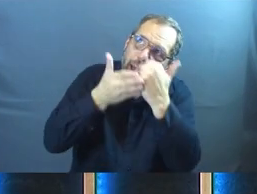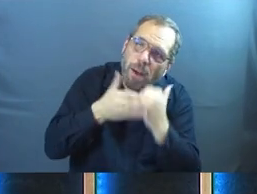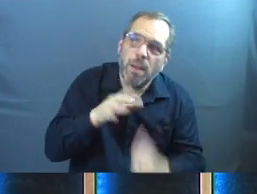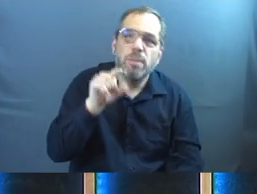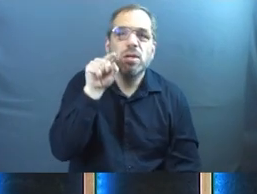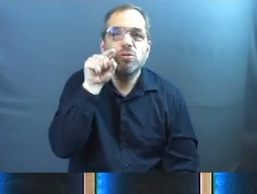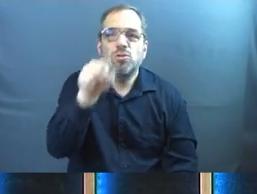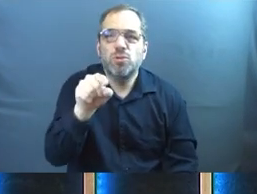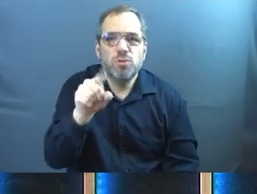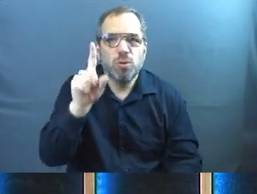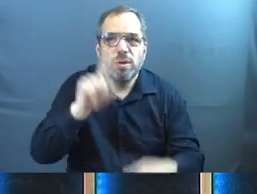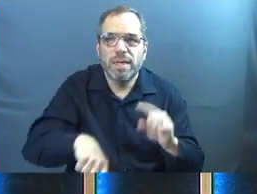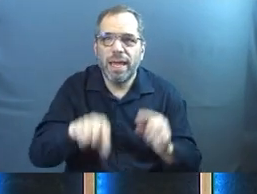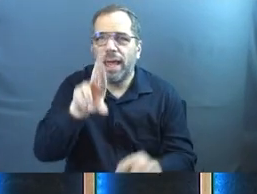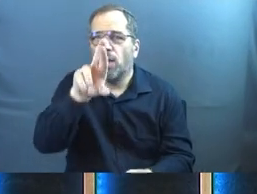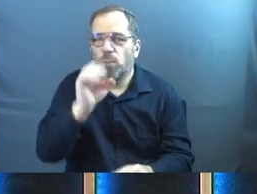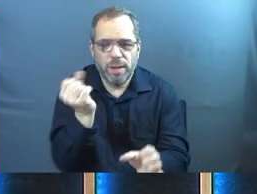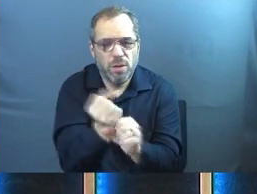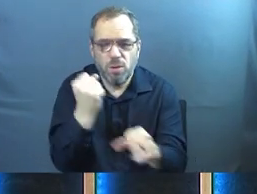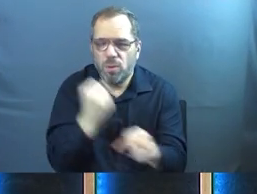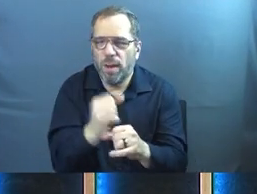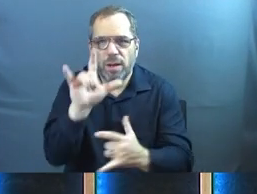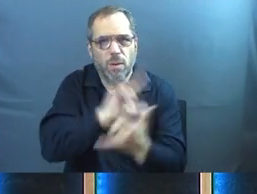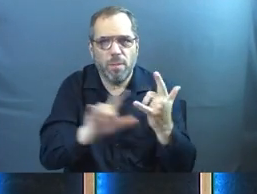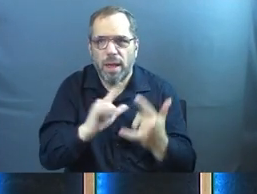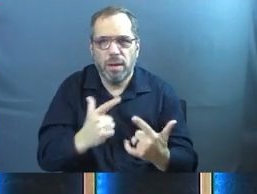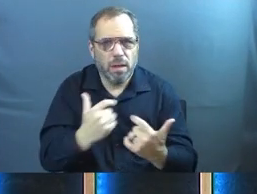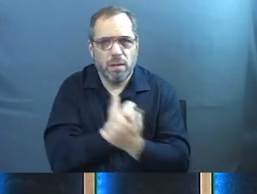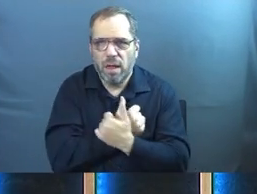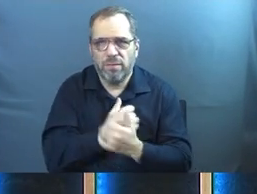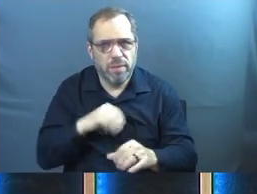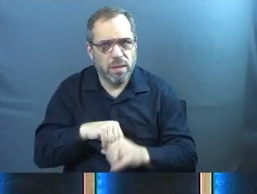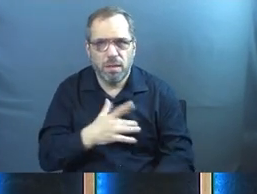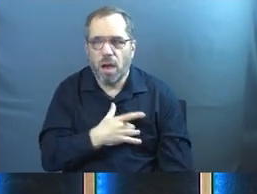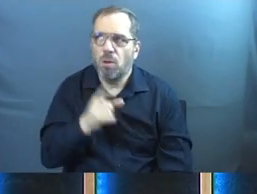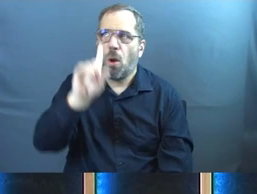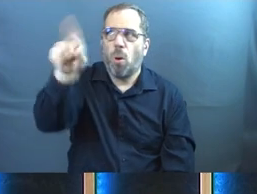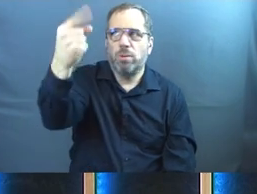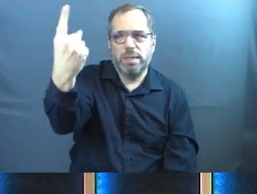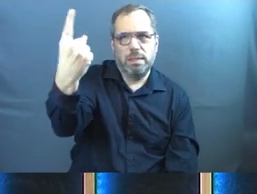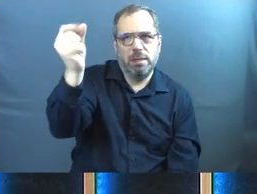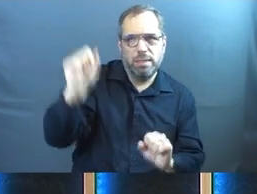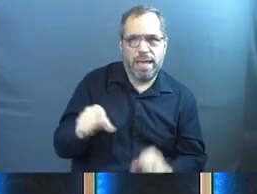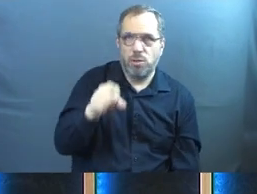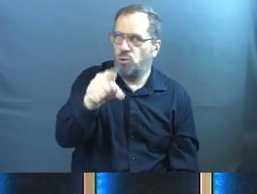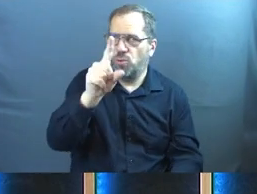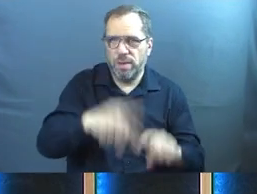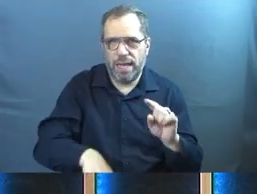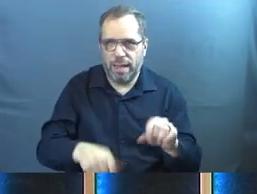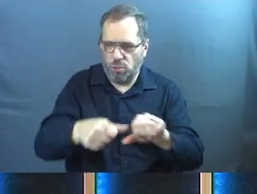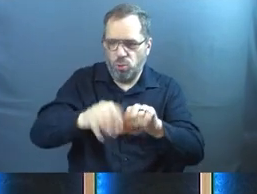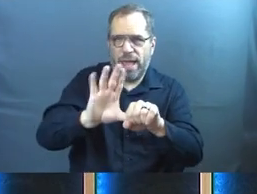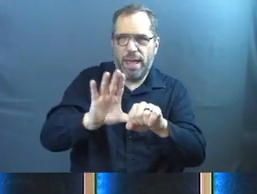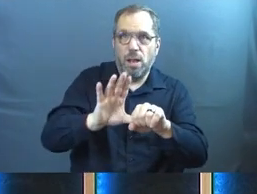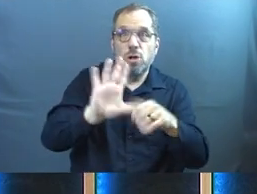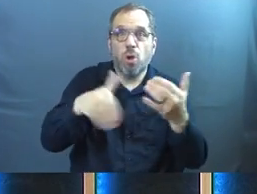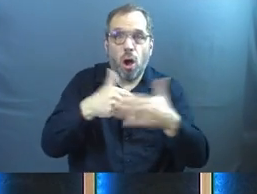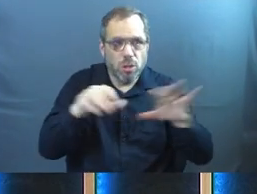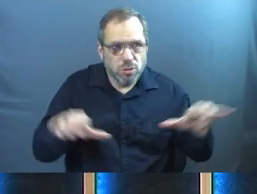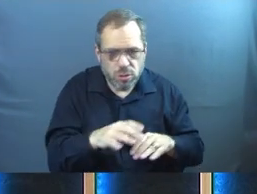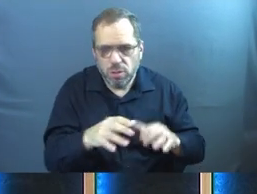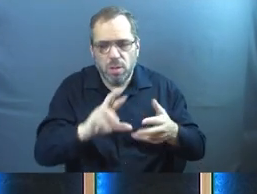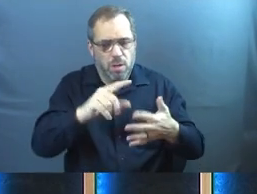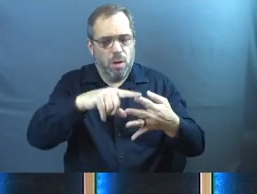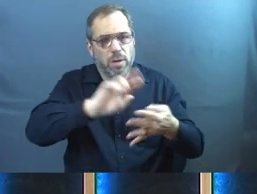Because you can't recreate romantic love in a human heart. Only he can. So you're going to go do all the stuff and you're